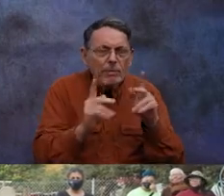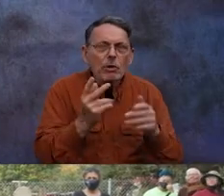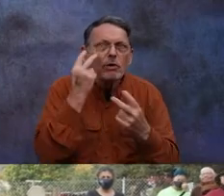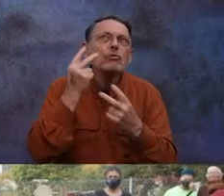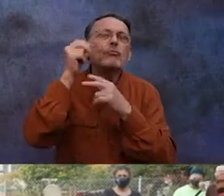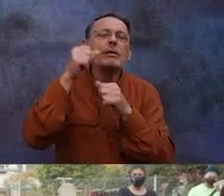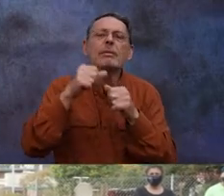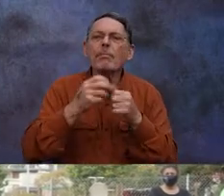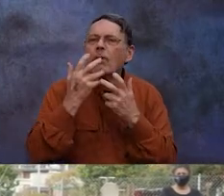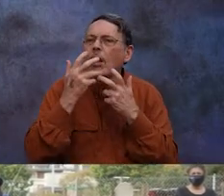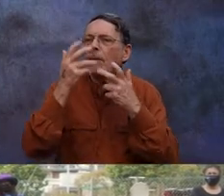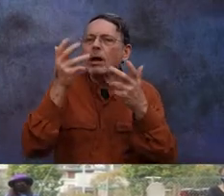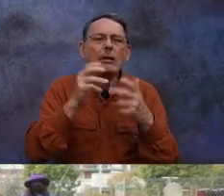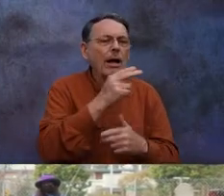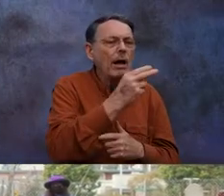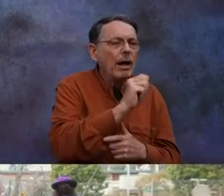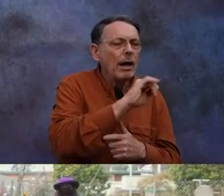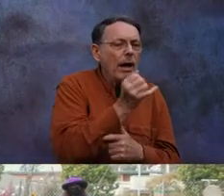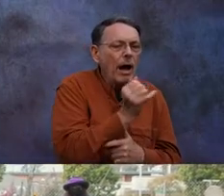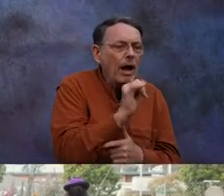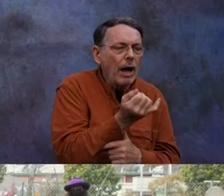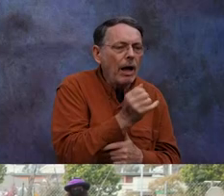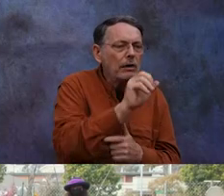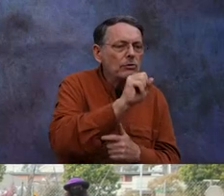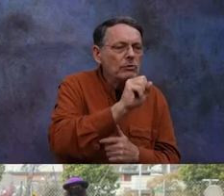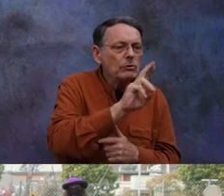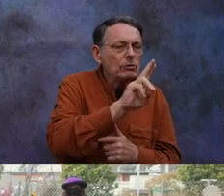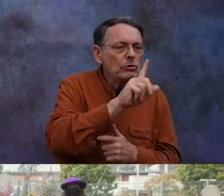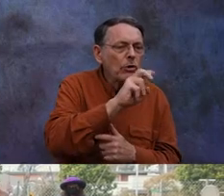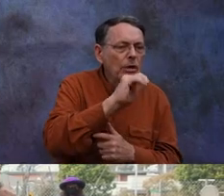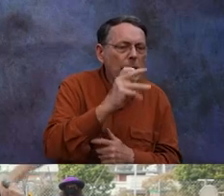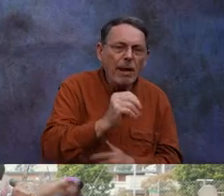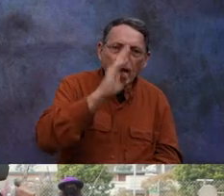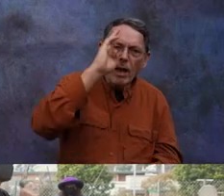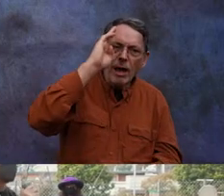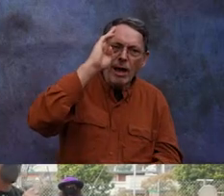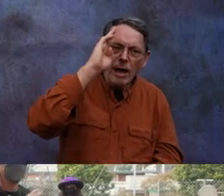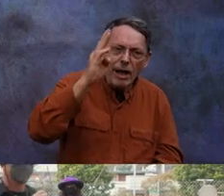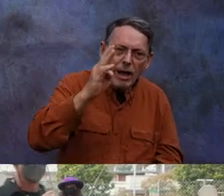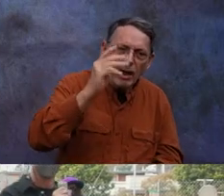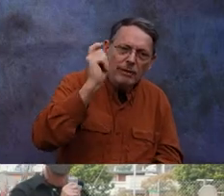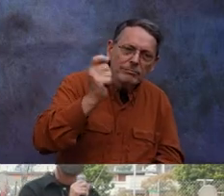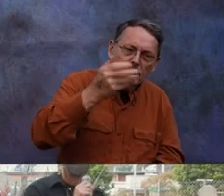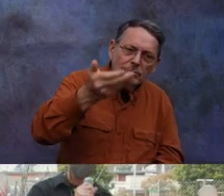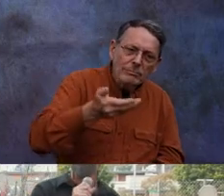just do it again, please. Join us, call them out. Haj Suleiman Athaline.